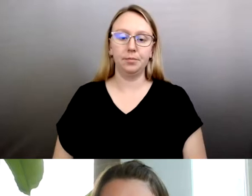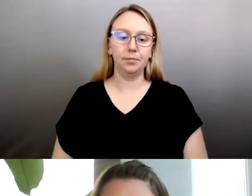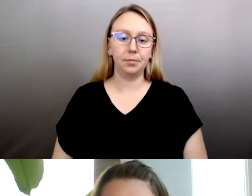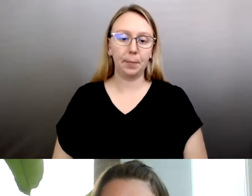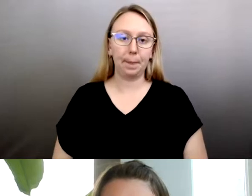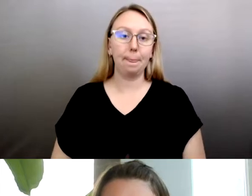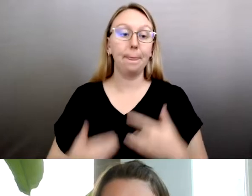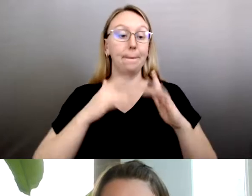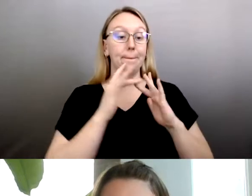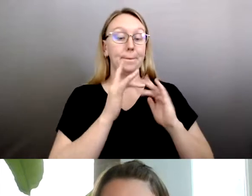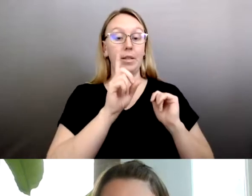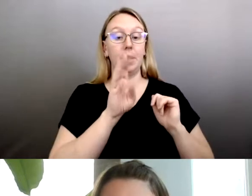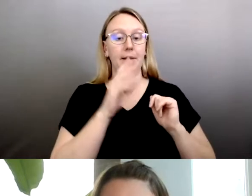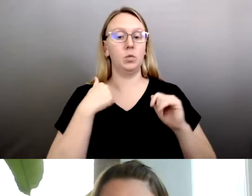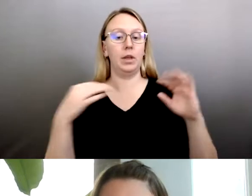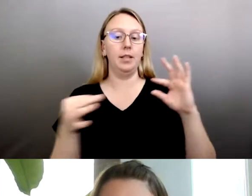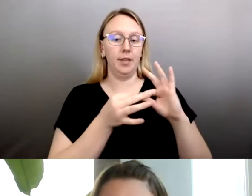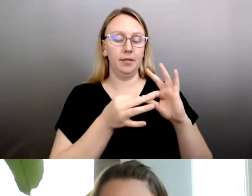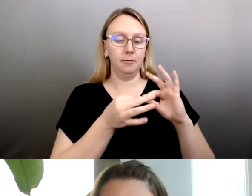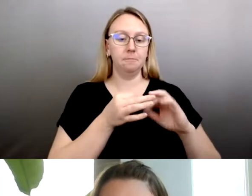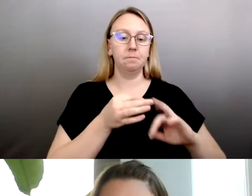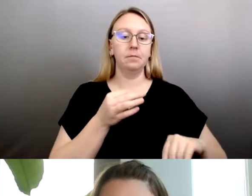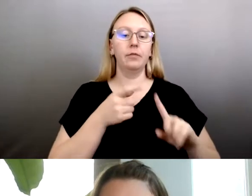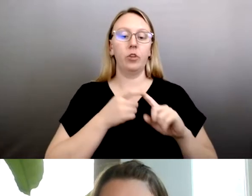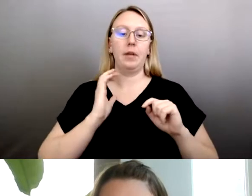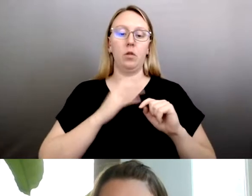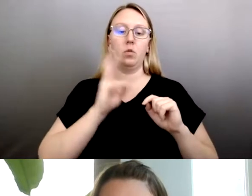online database that we link to from our website,